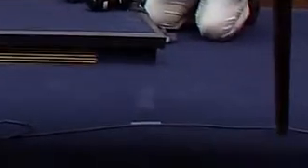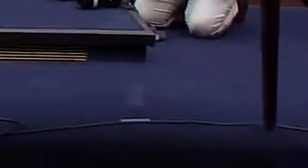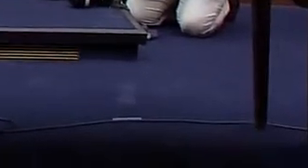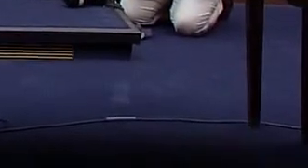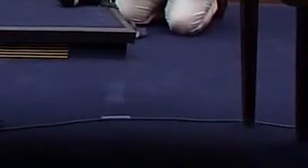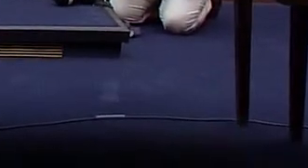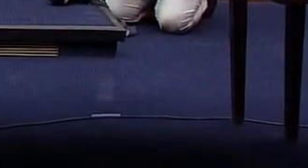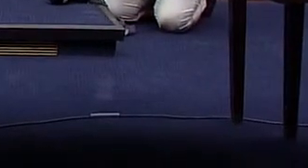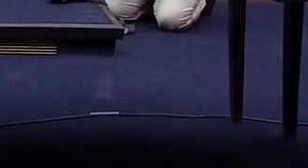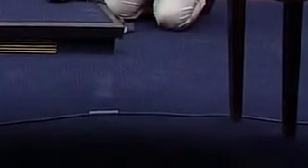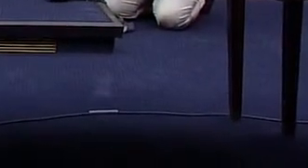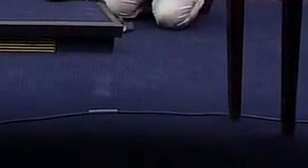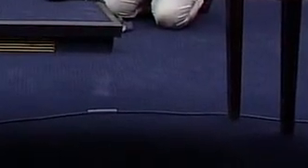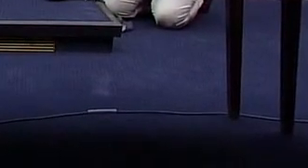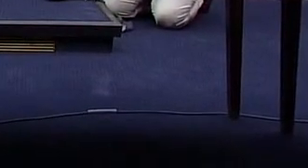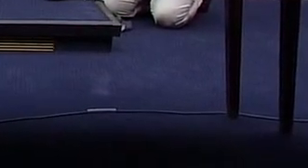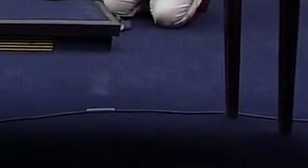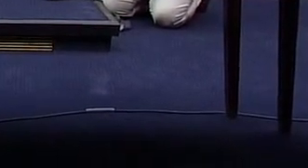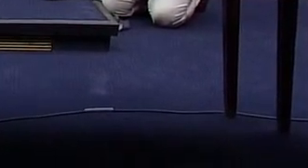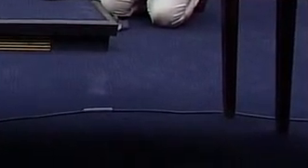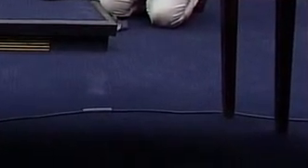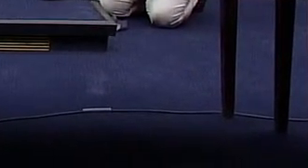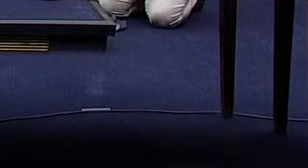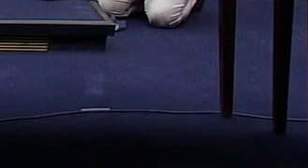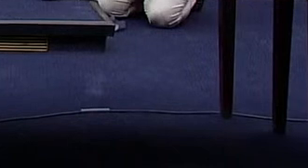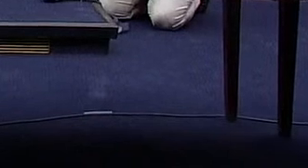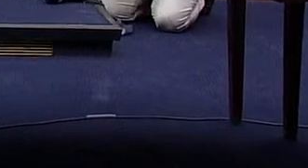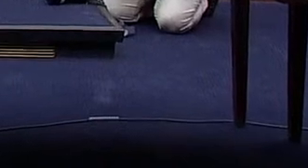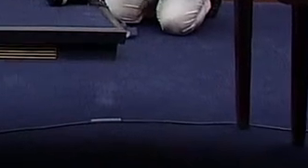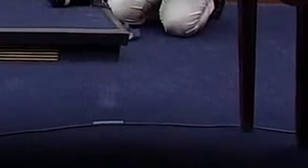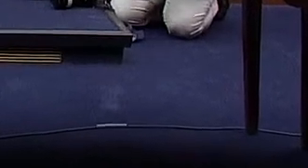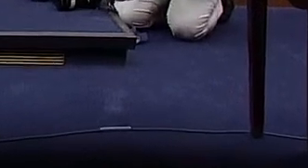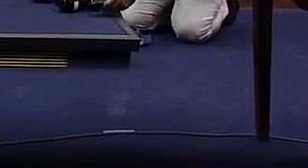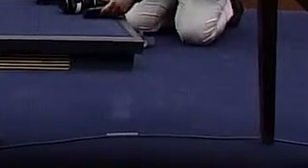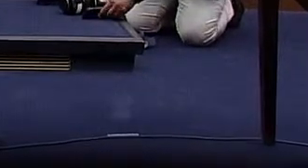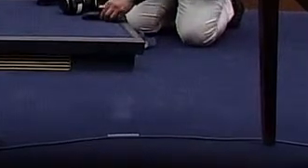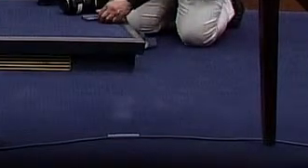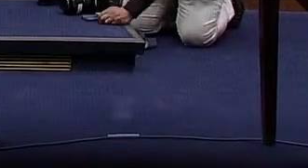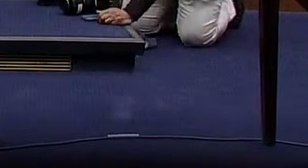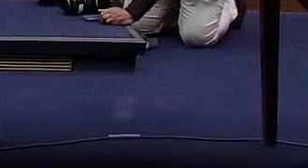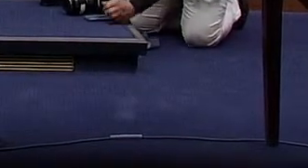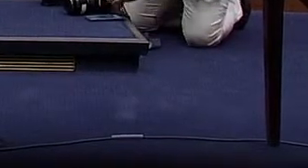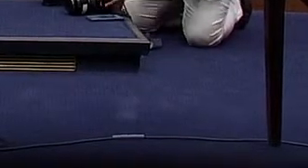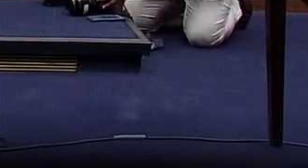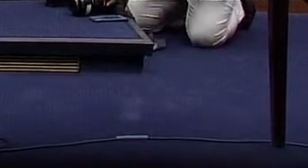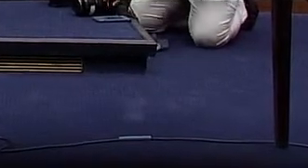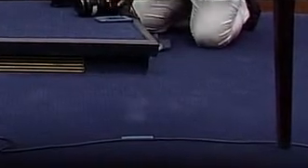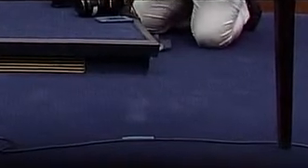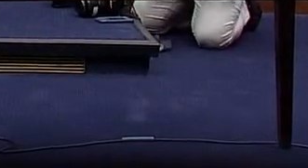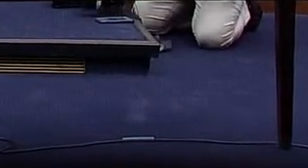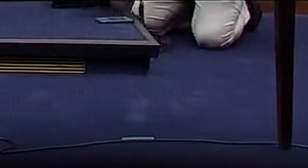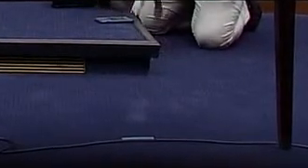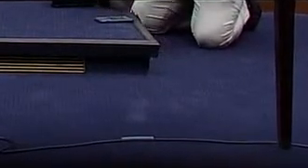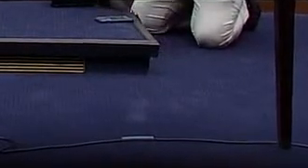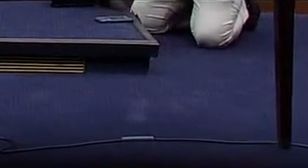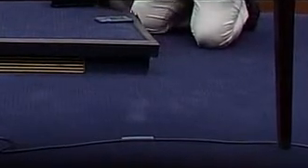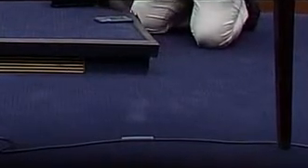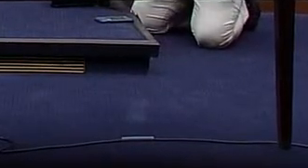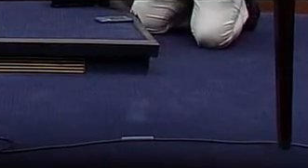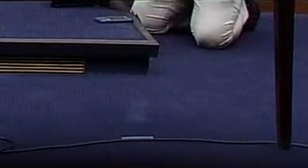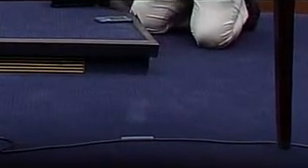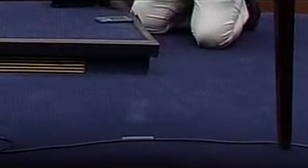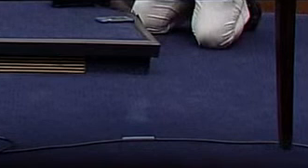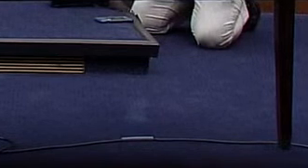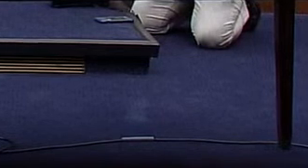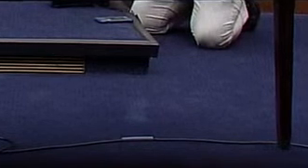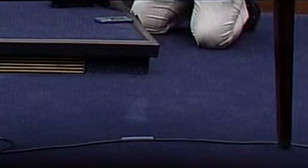H.R. 51 makes clear, a federal district will remain for the federal government, its buildings and its